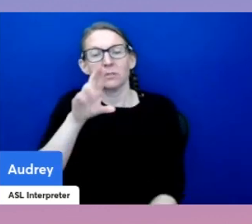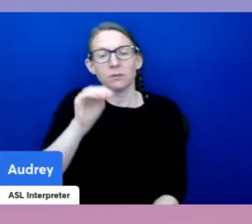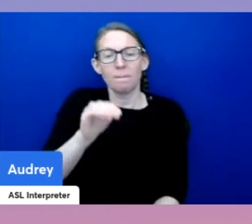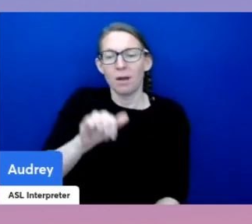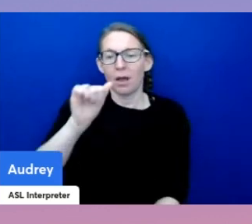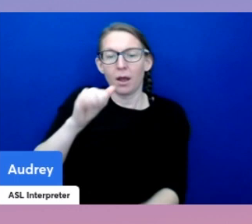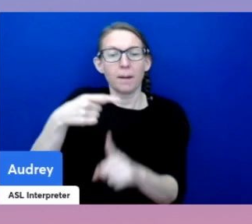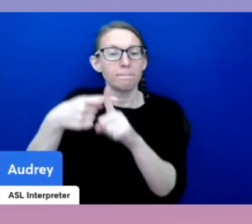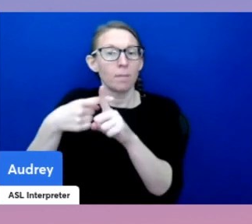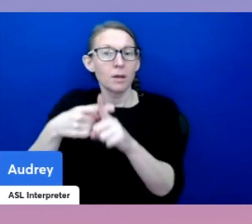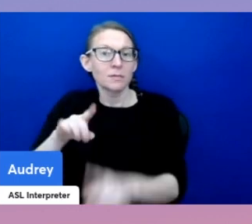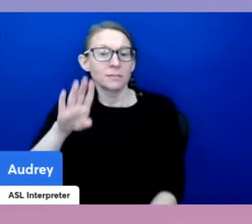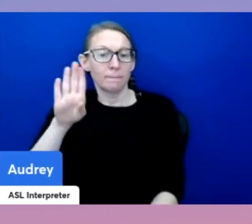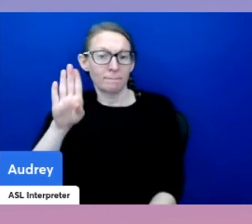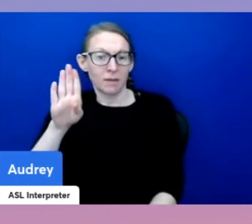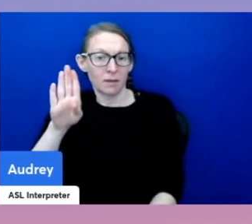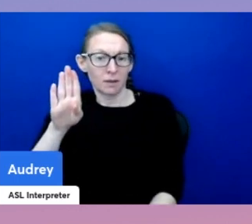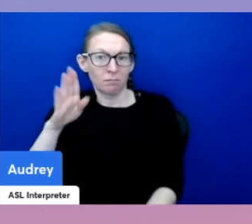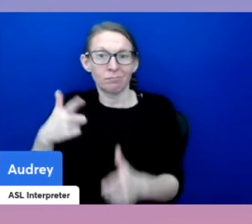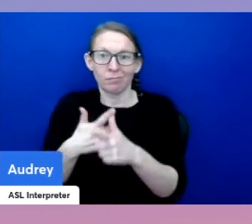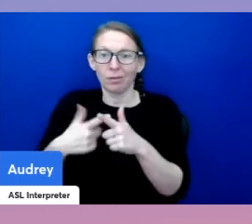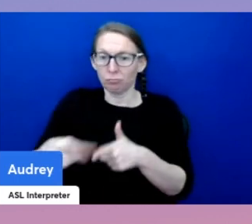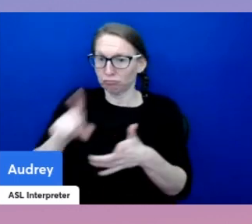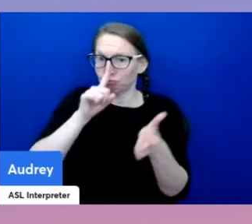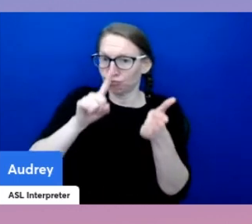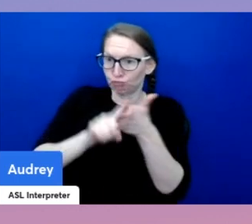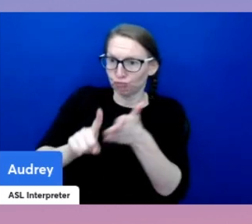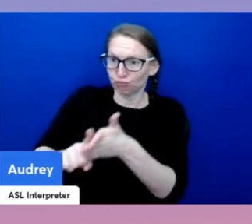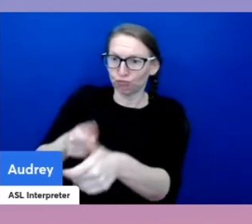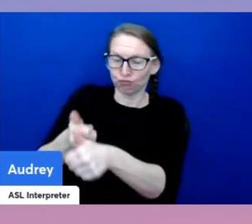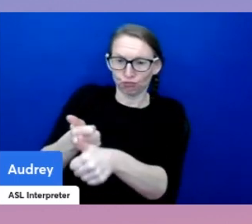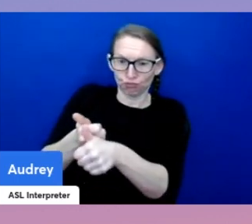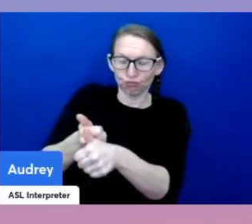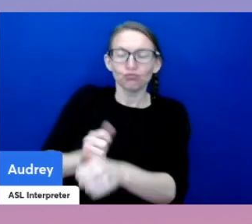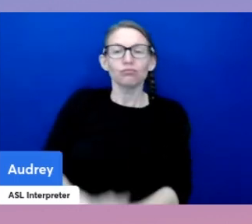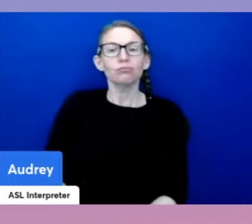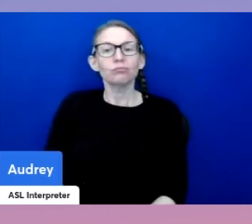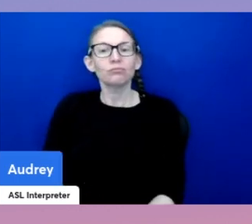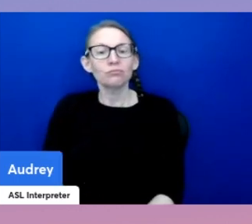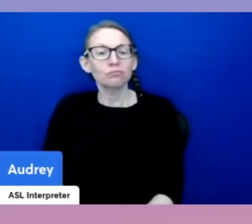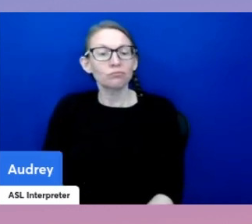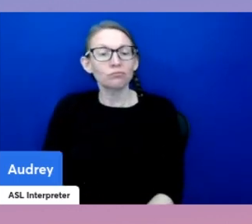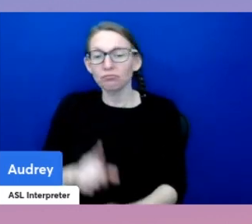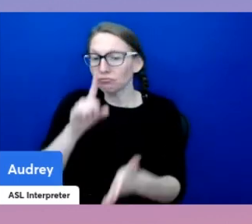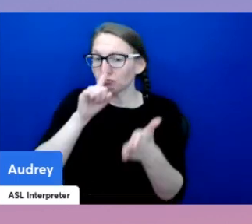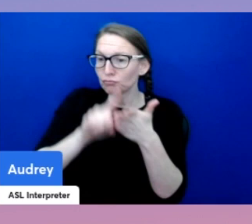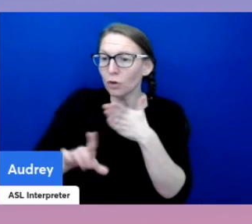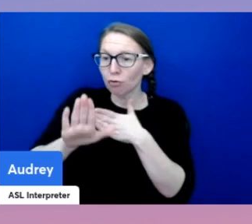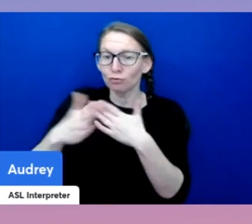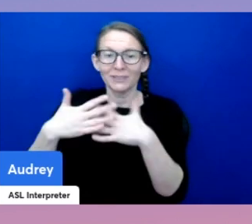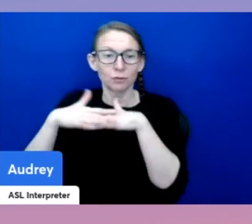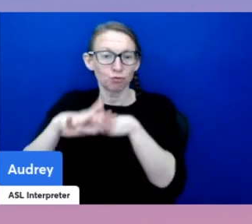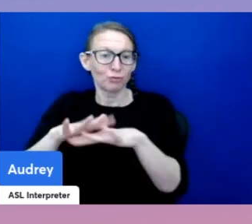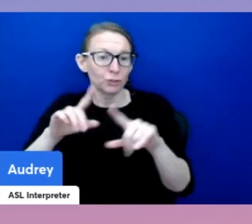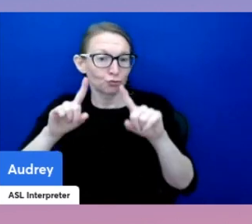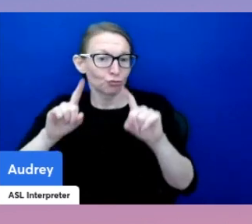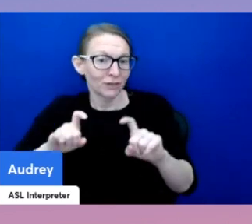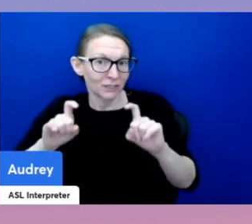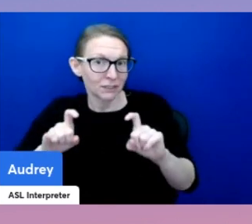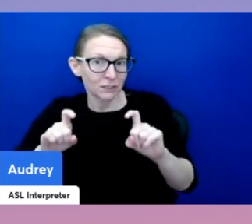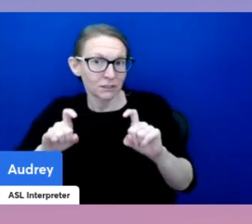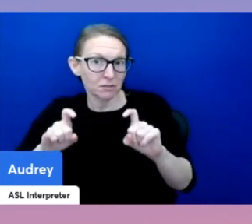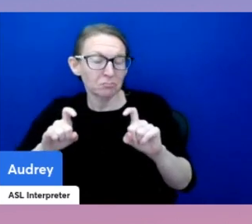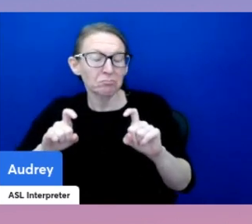check the result itself. But the integration test, visually, you will need to check how